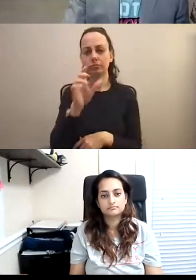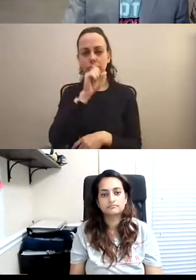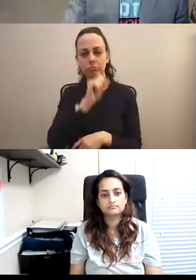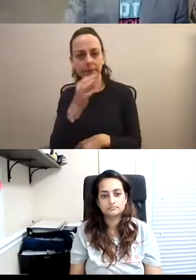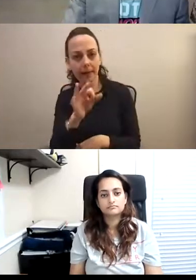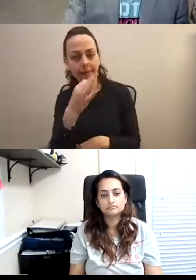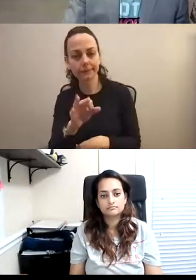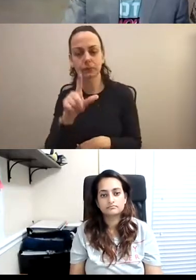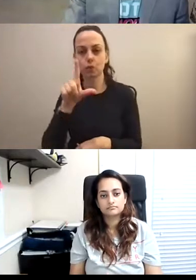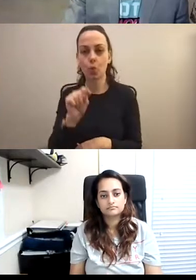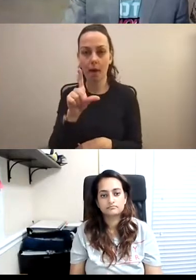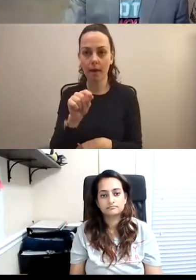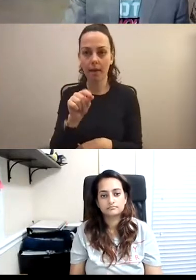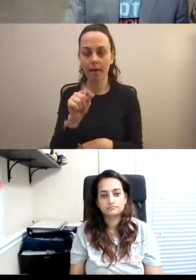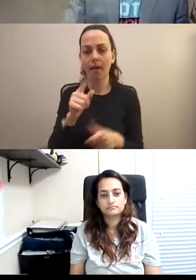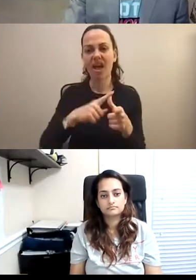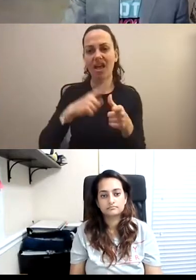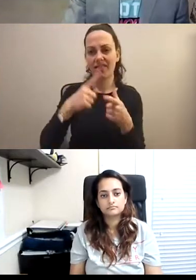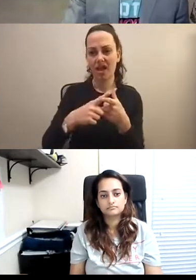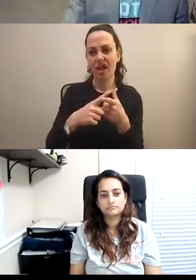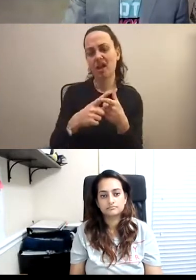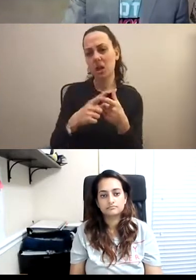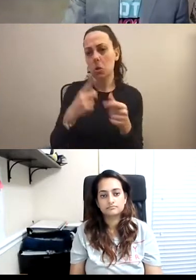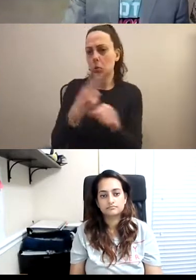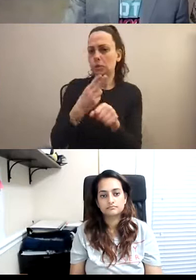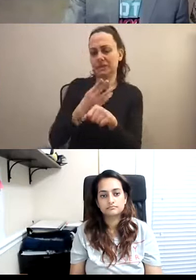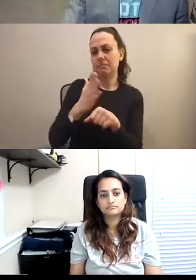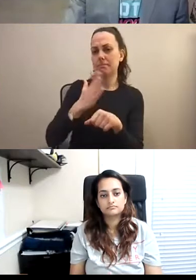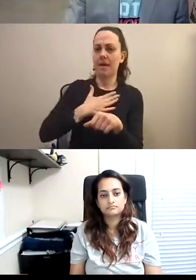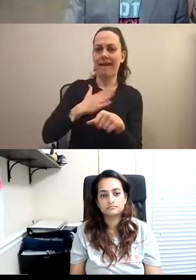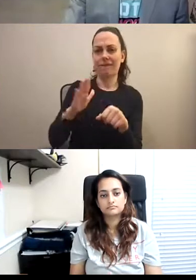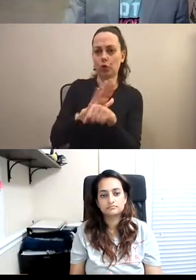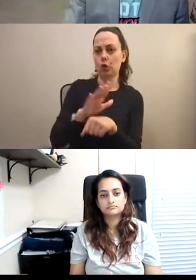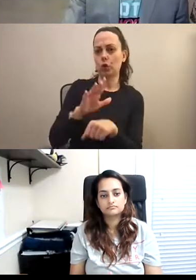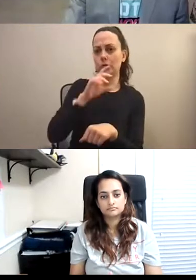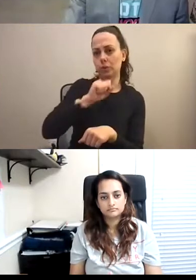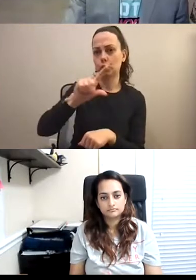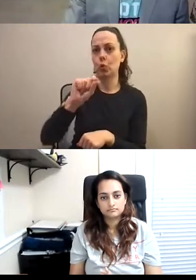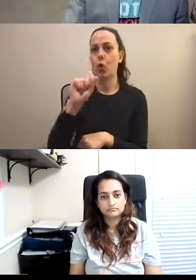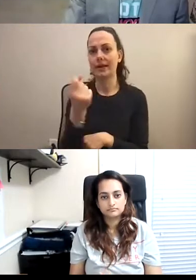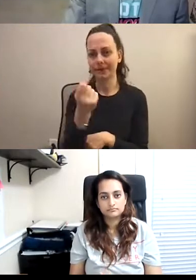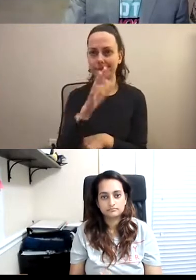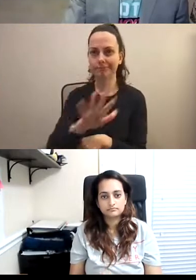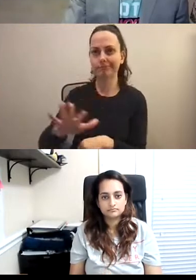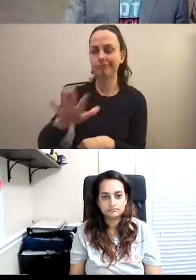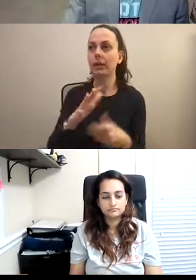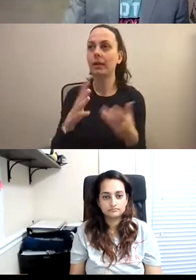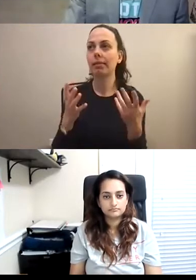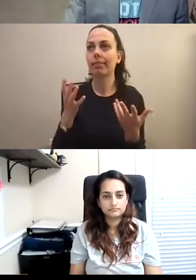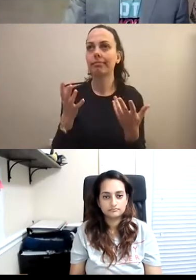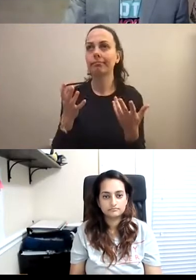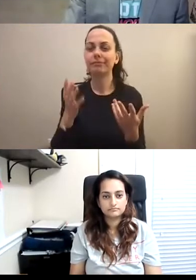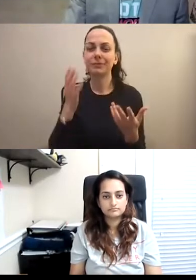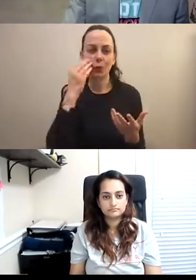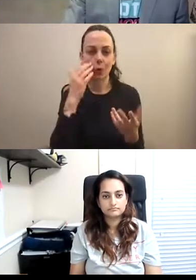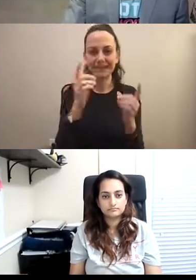years old. And I kind of spent my entire 20s, you know, on